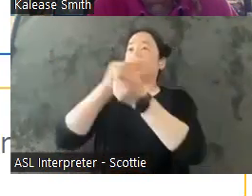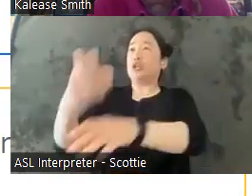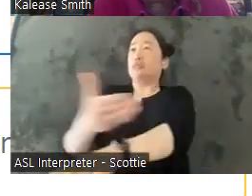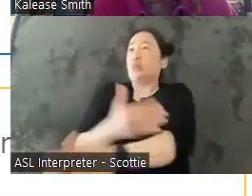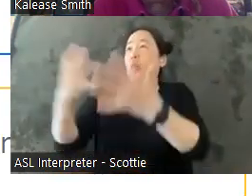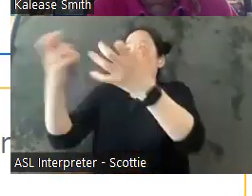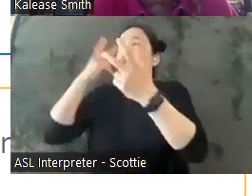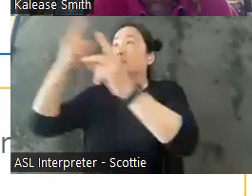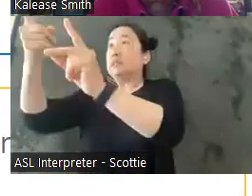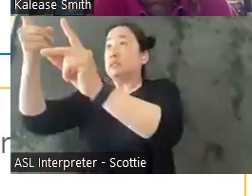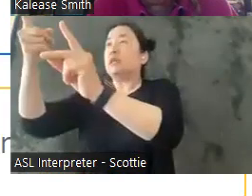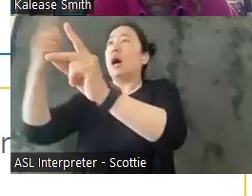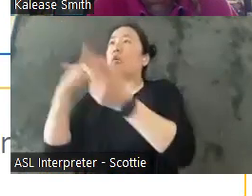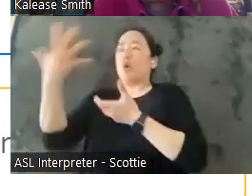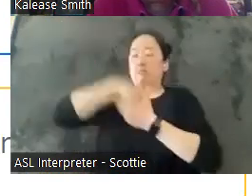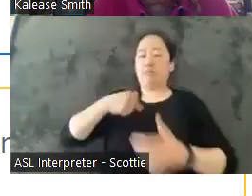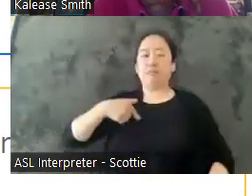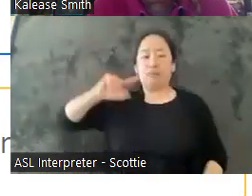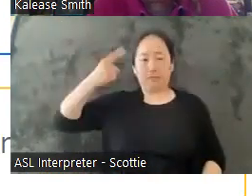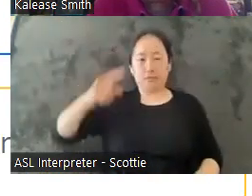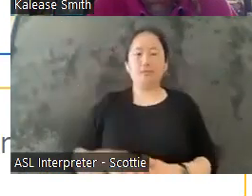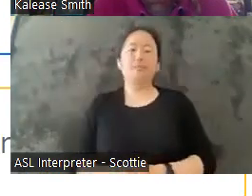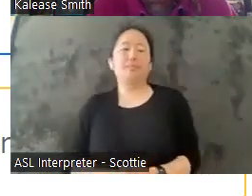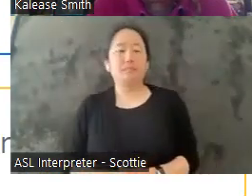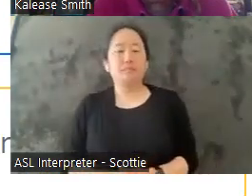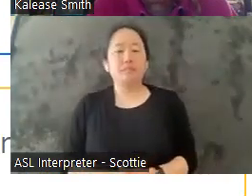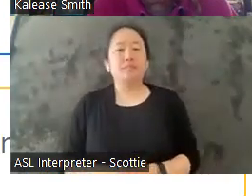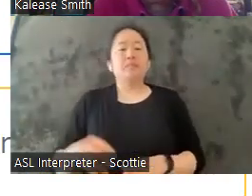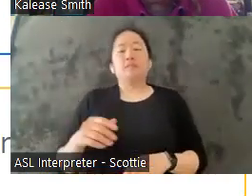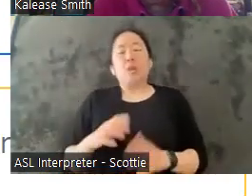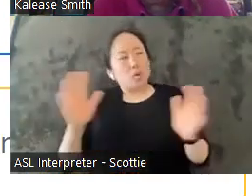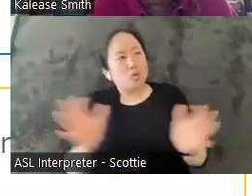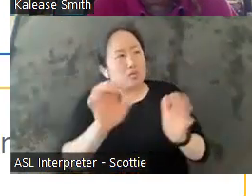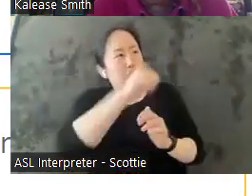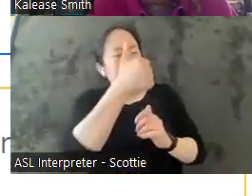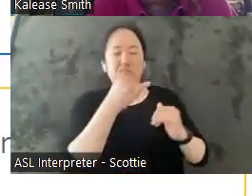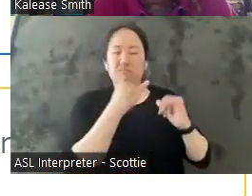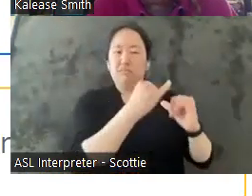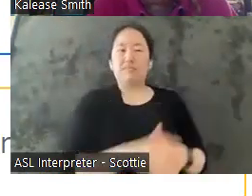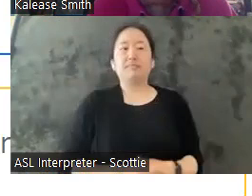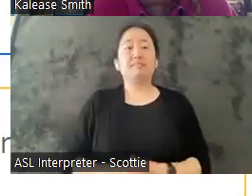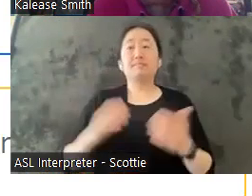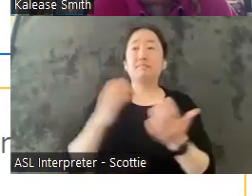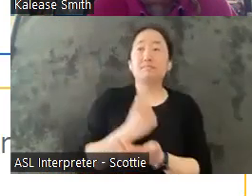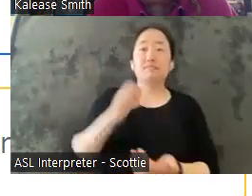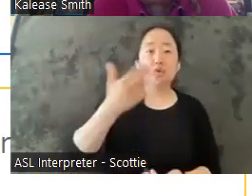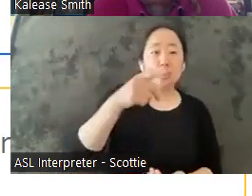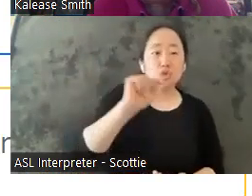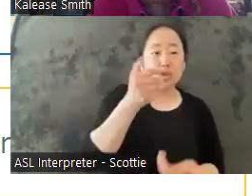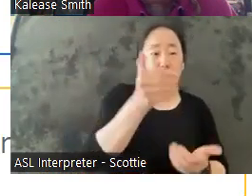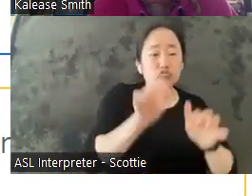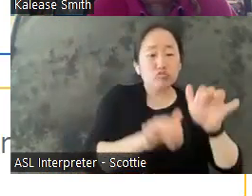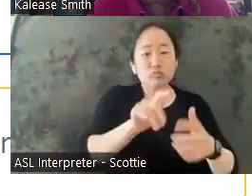to do the same. So I'm going to give folks a couple more minutes here to either drop in the chat or use Menti to share some responses to